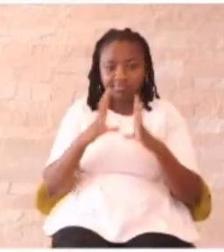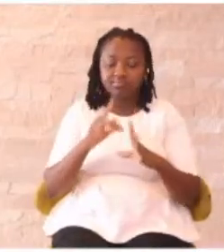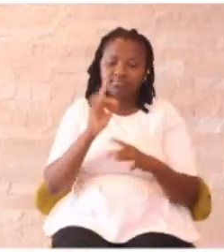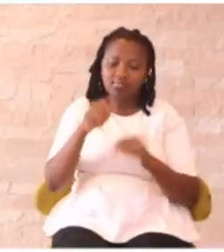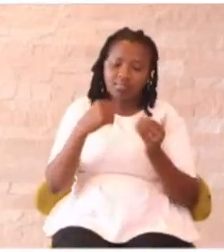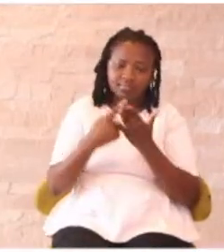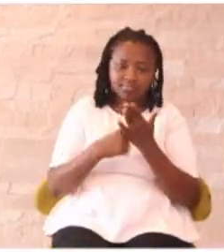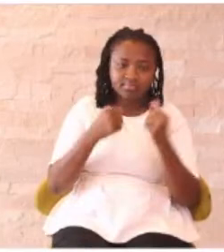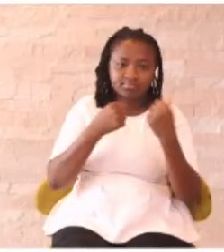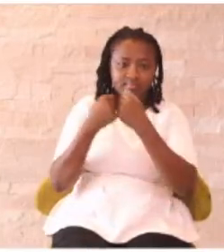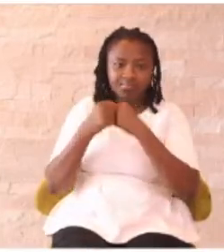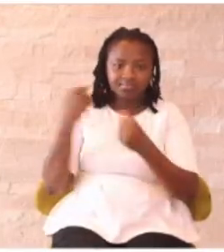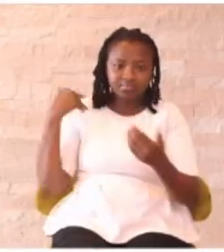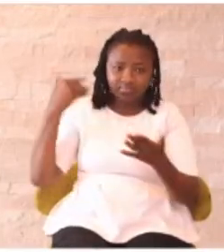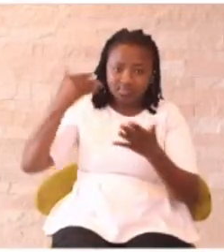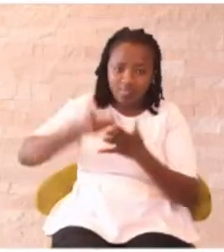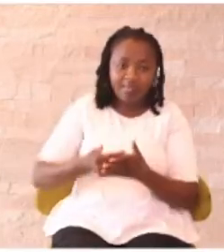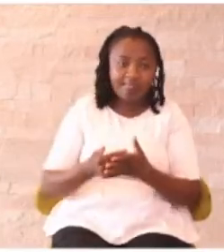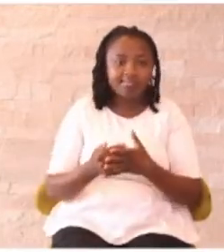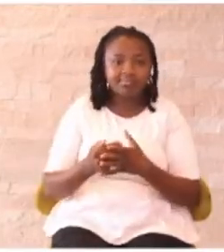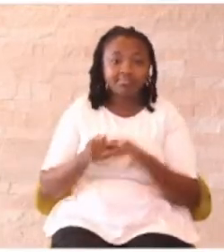home. This year,